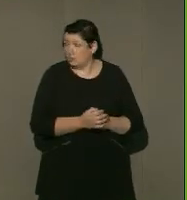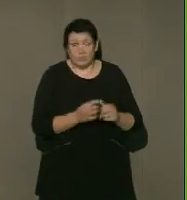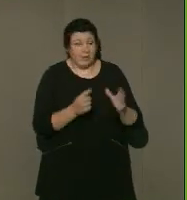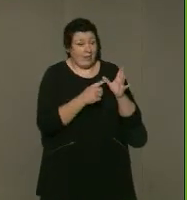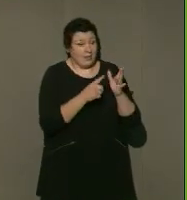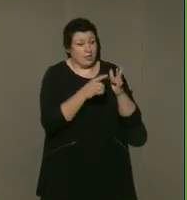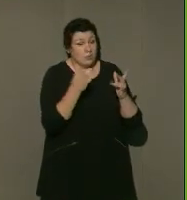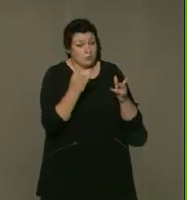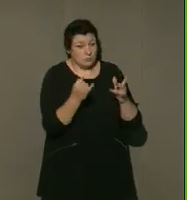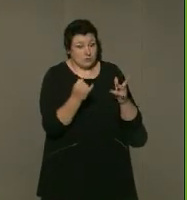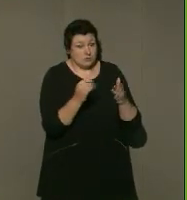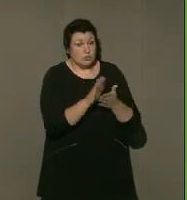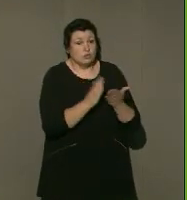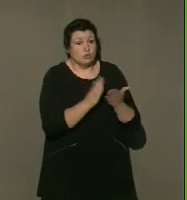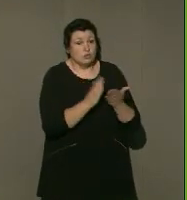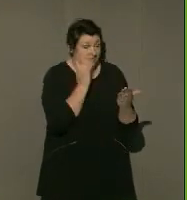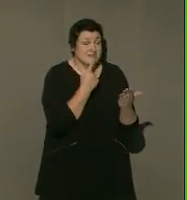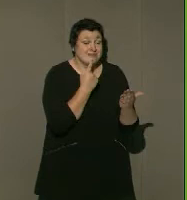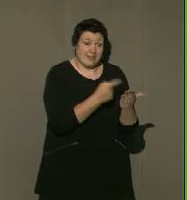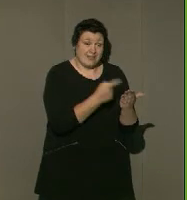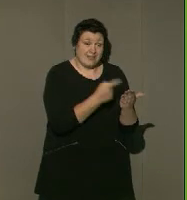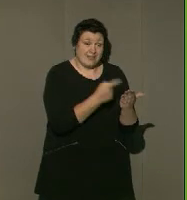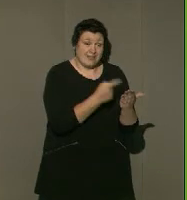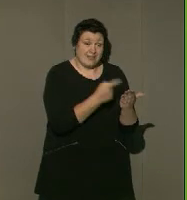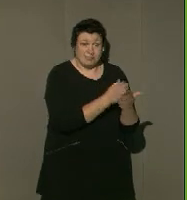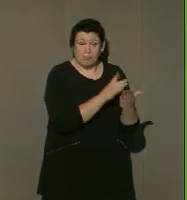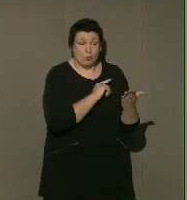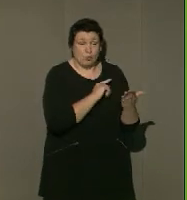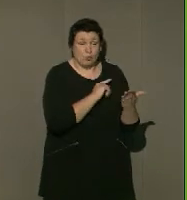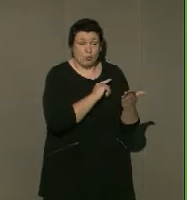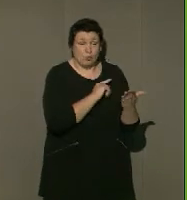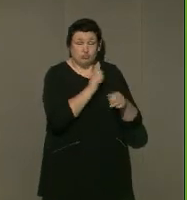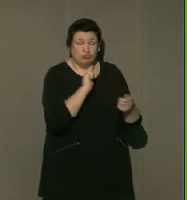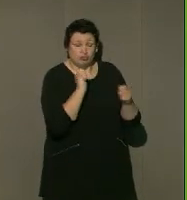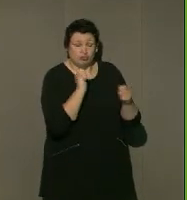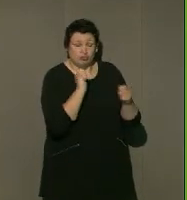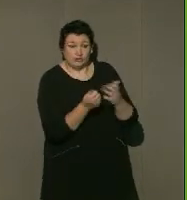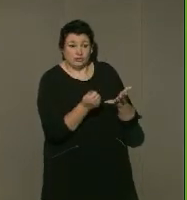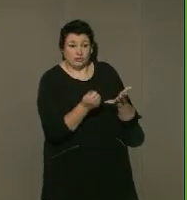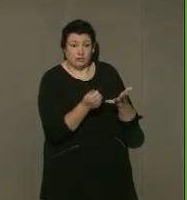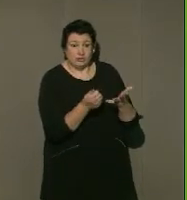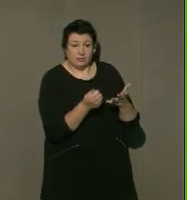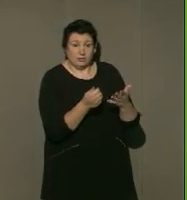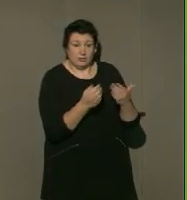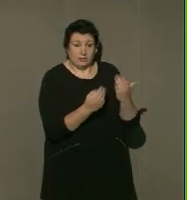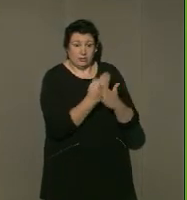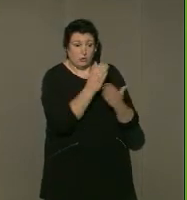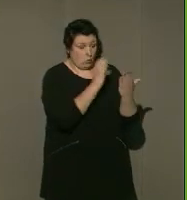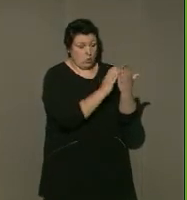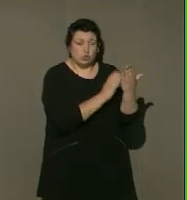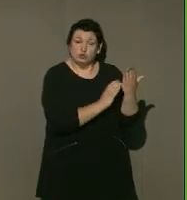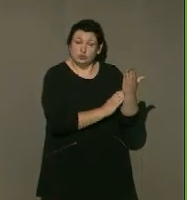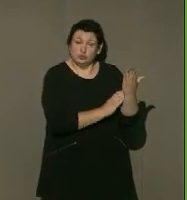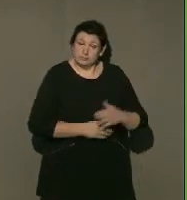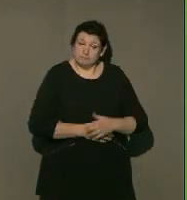therefore it should be ruled back in order because it does not fundamentally alter the new constitution.